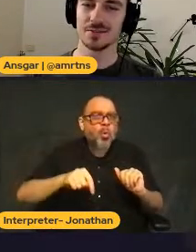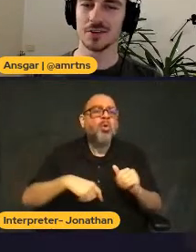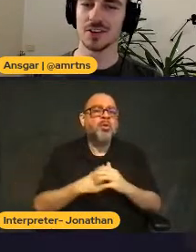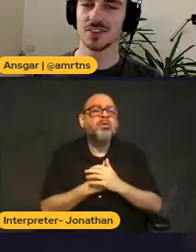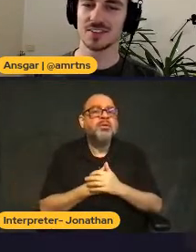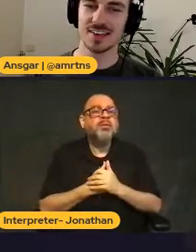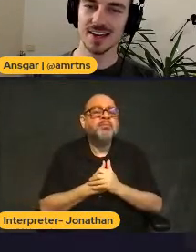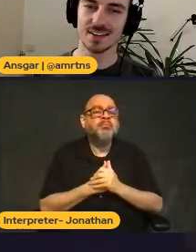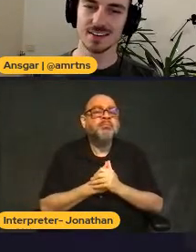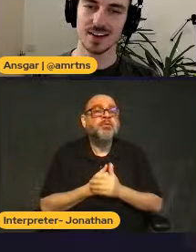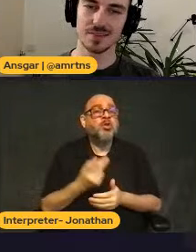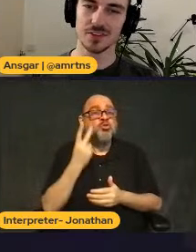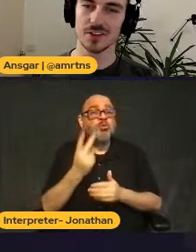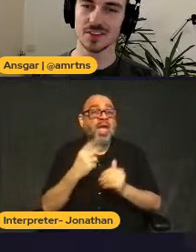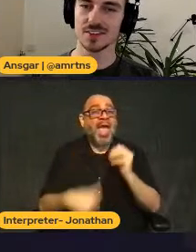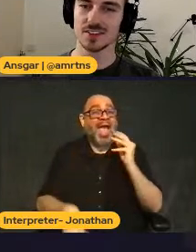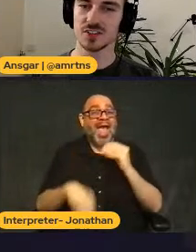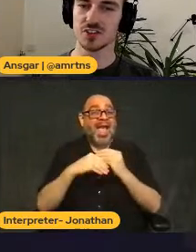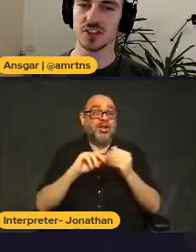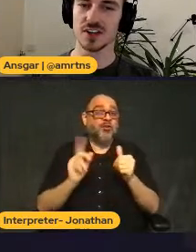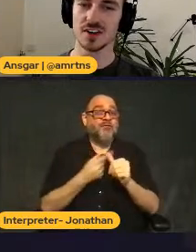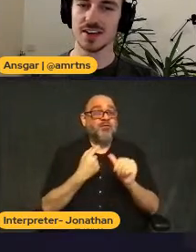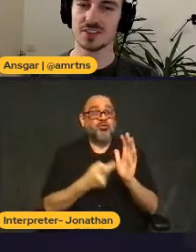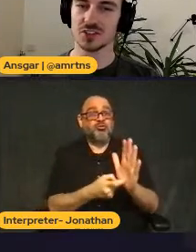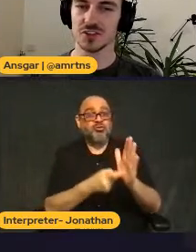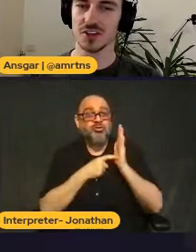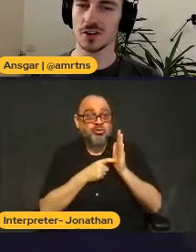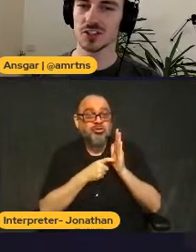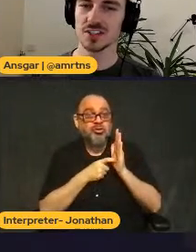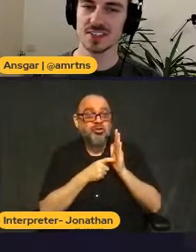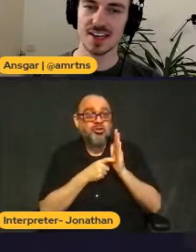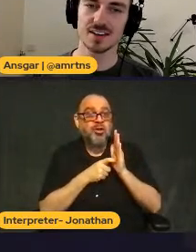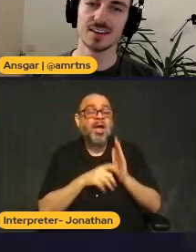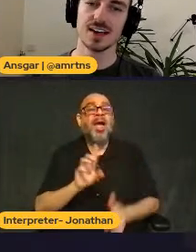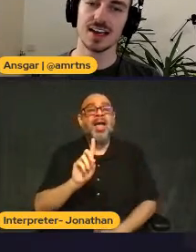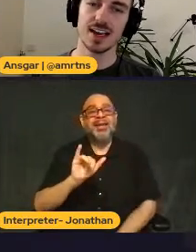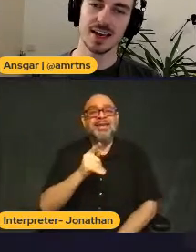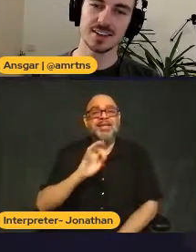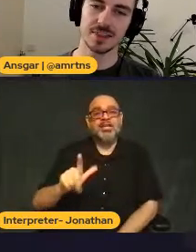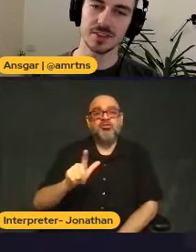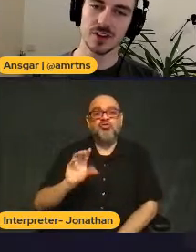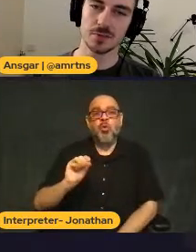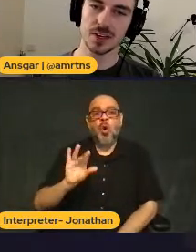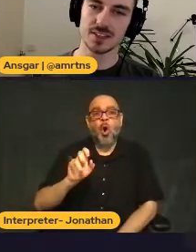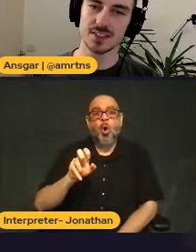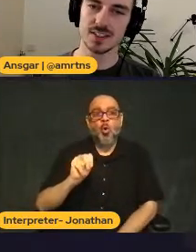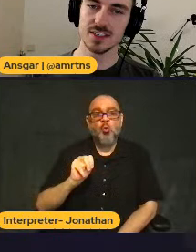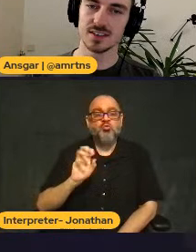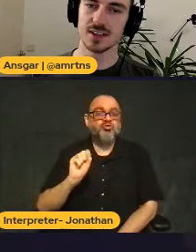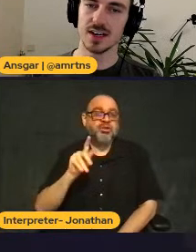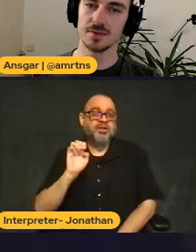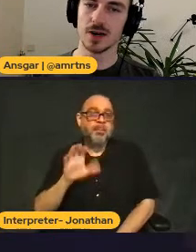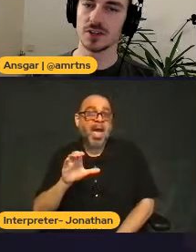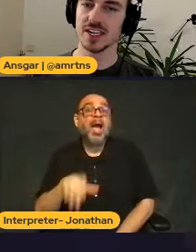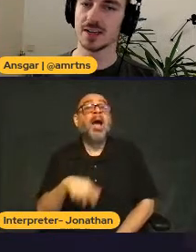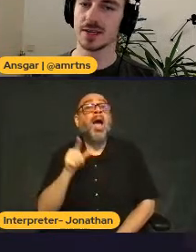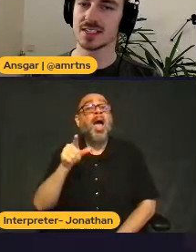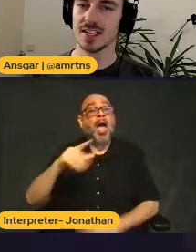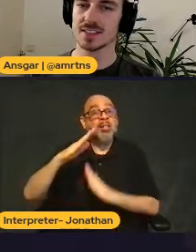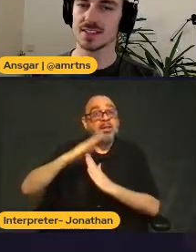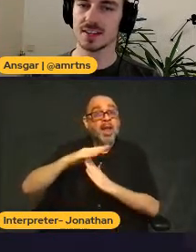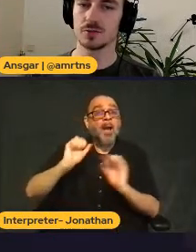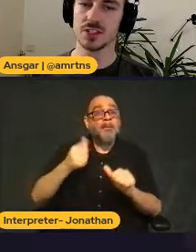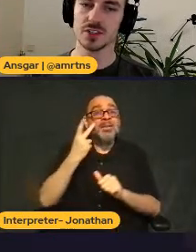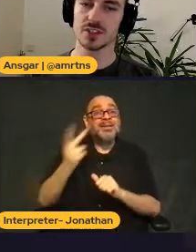having the first stack, and this one is the named DigitalOcean stack. And at the top, we can see our